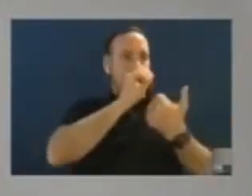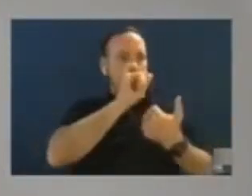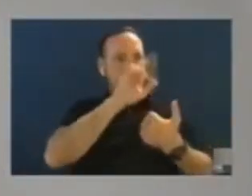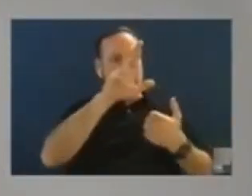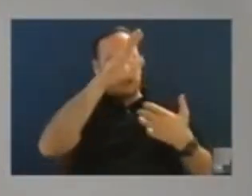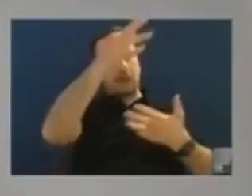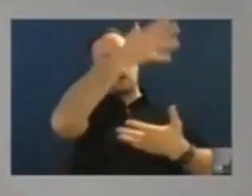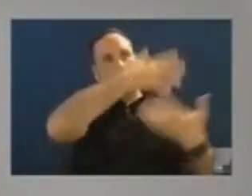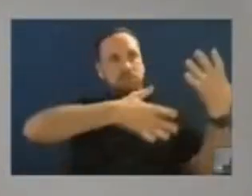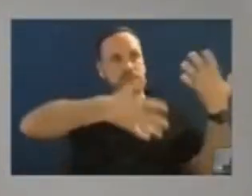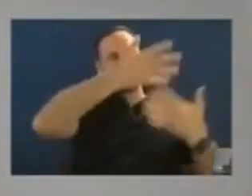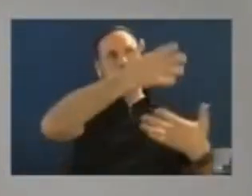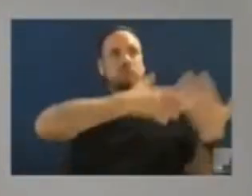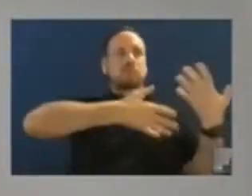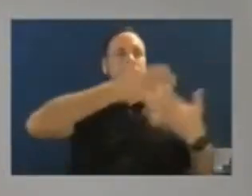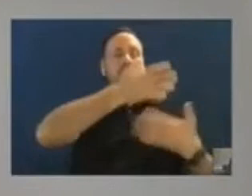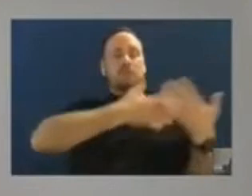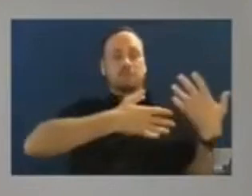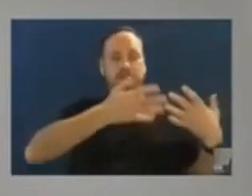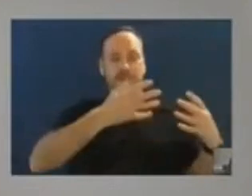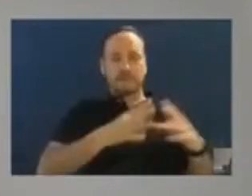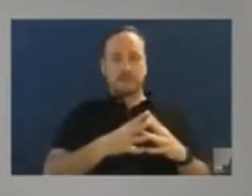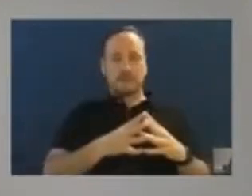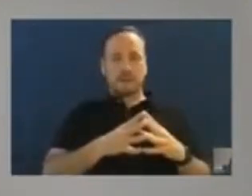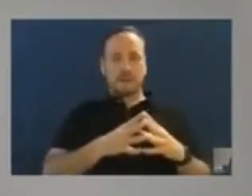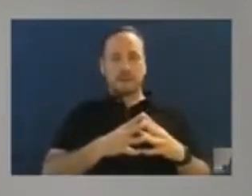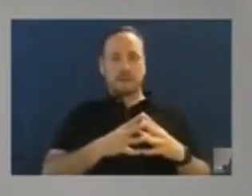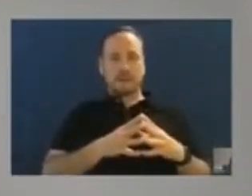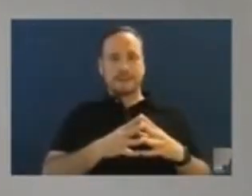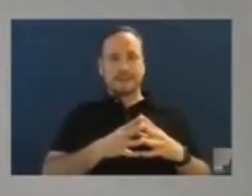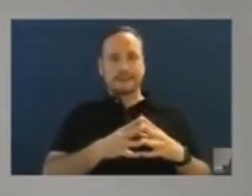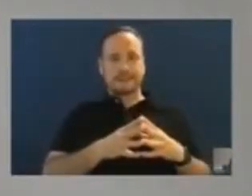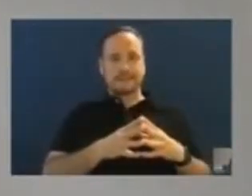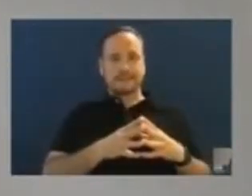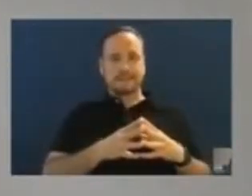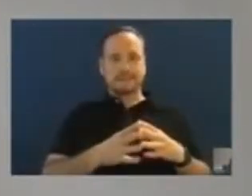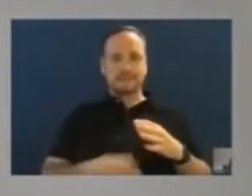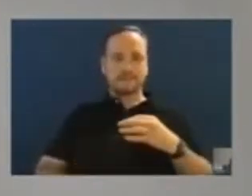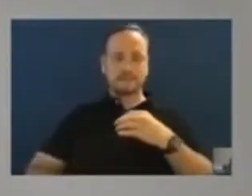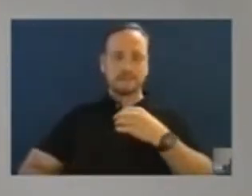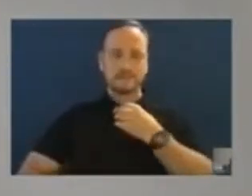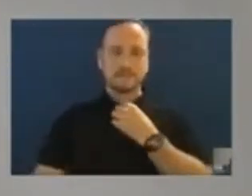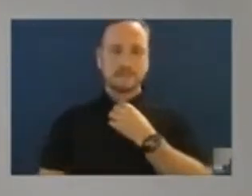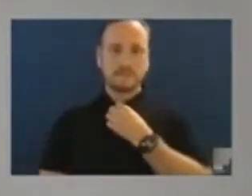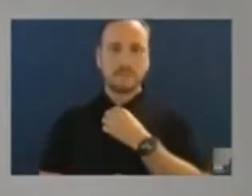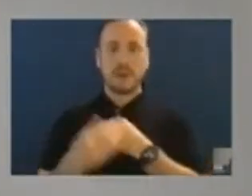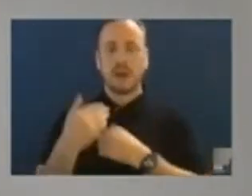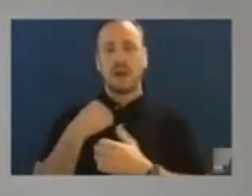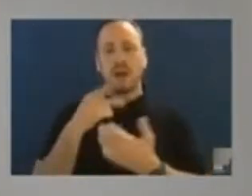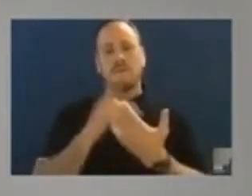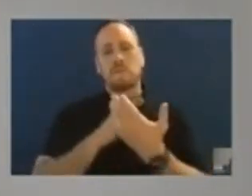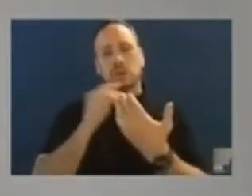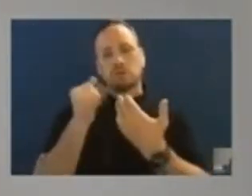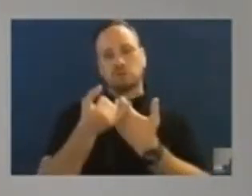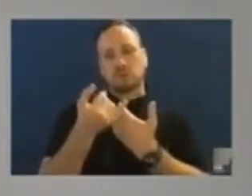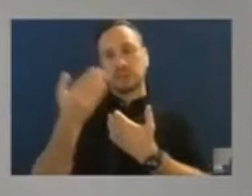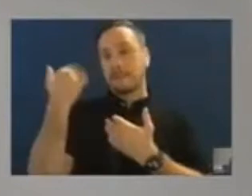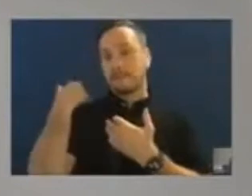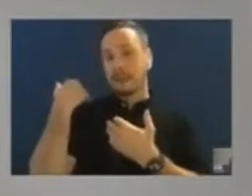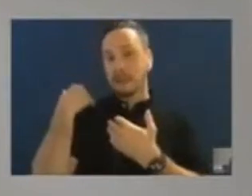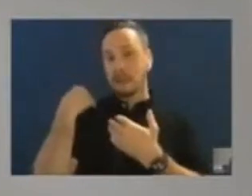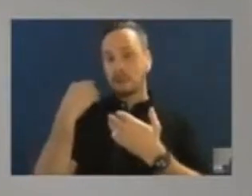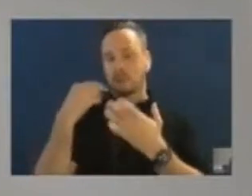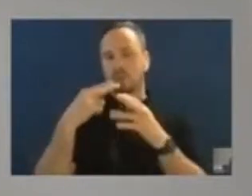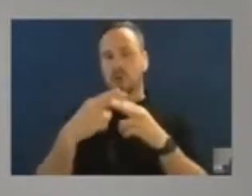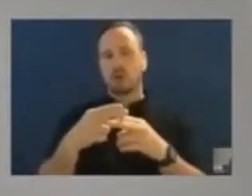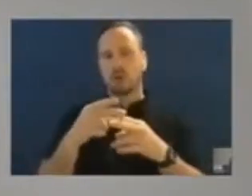answer standpoint, there have been projects in the past in which there have been what are referred to as dedicated outside